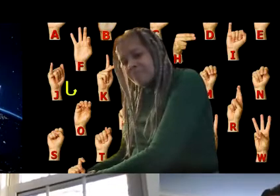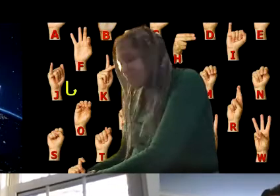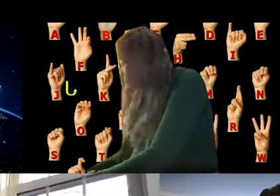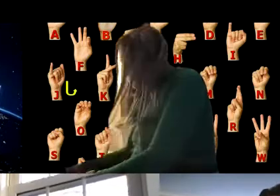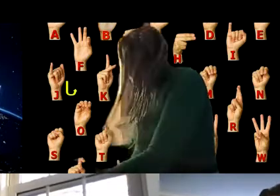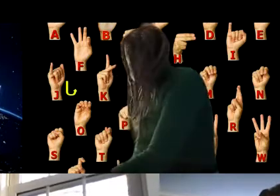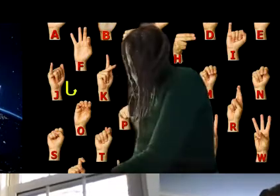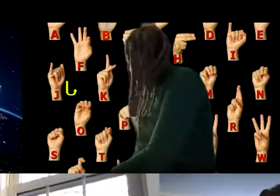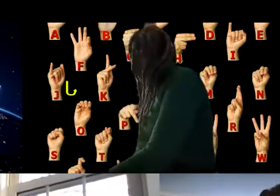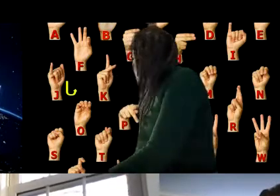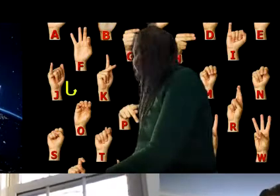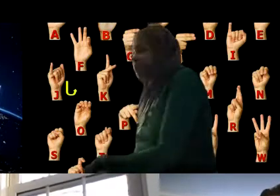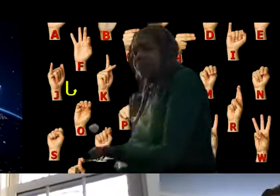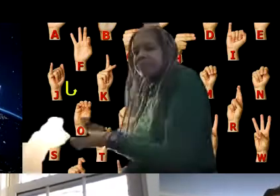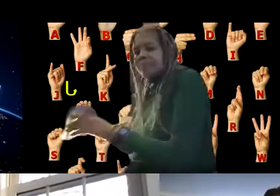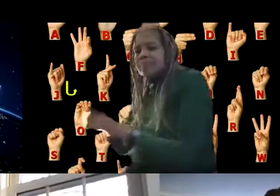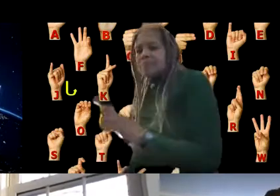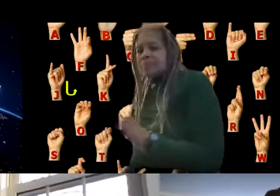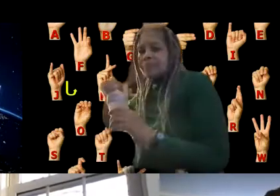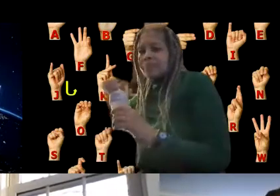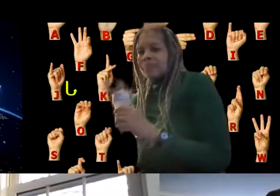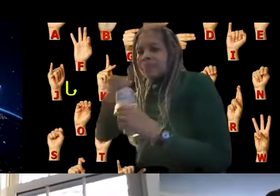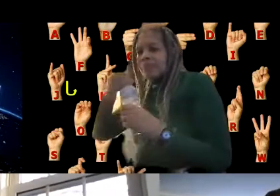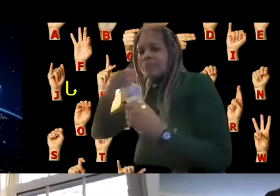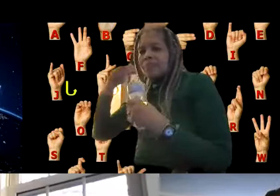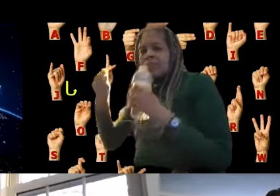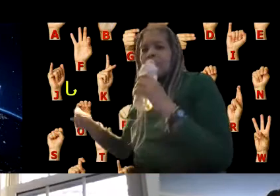means for data